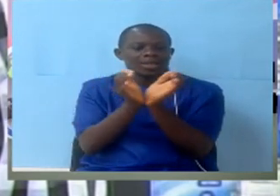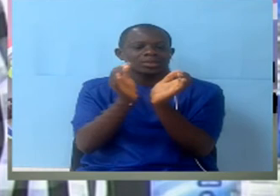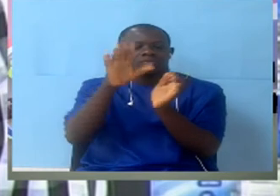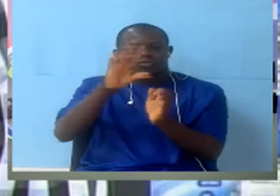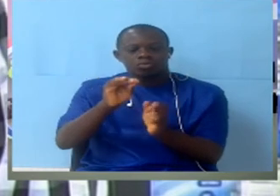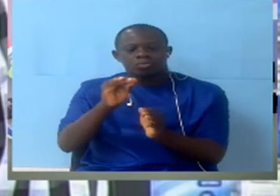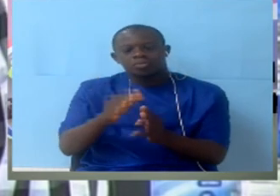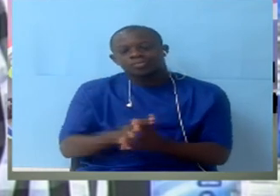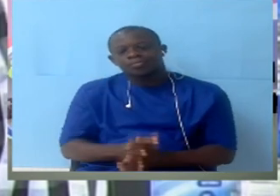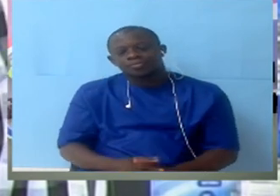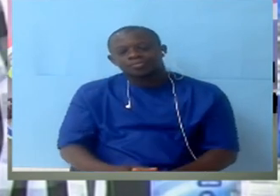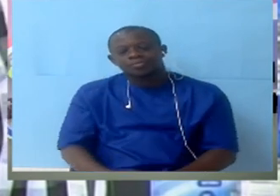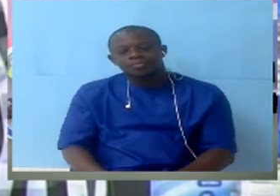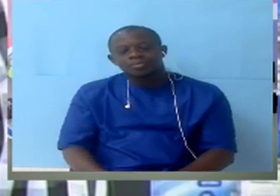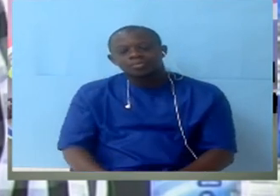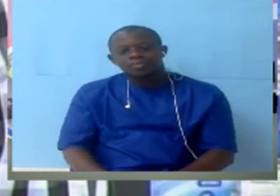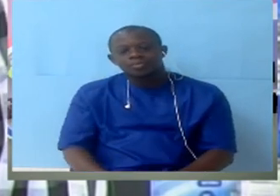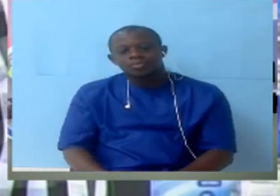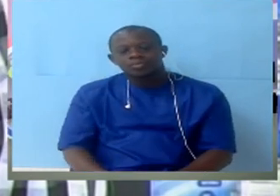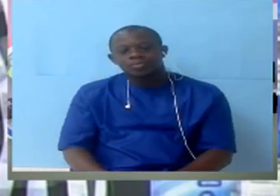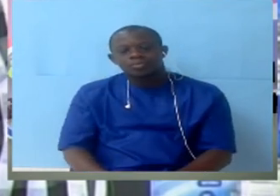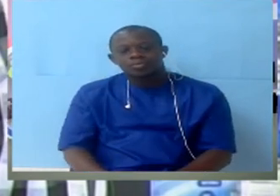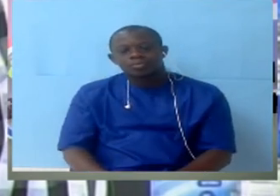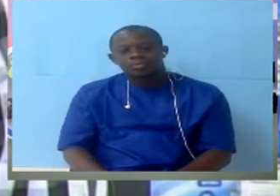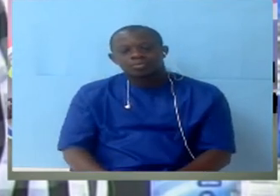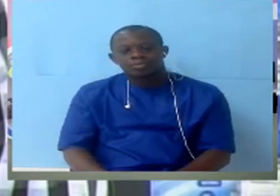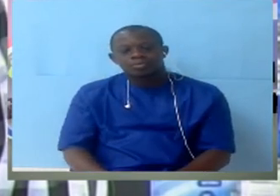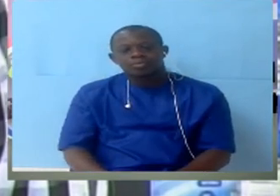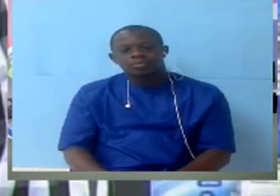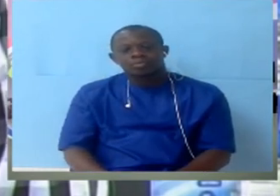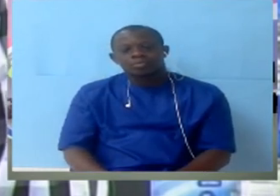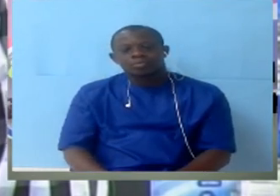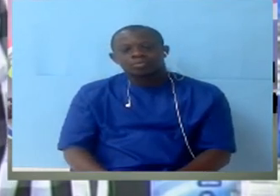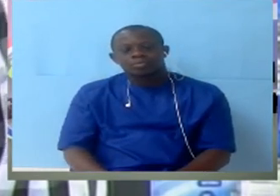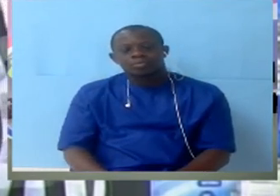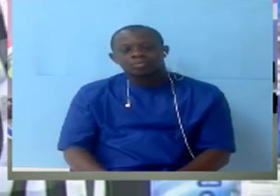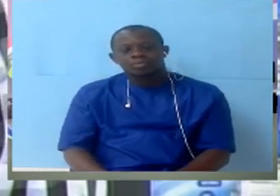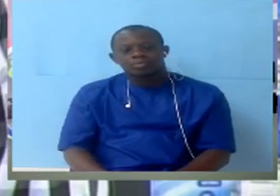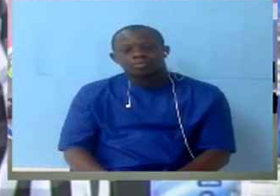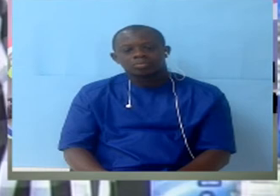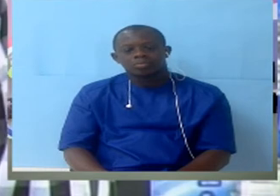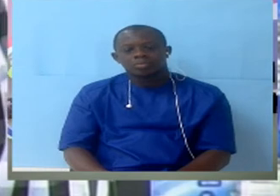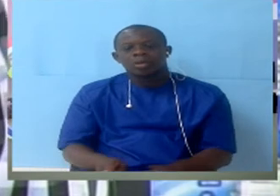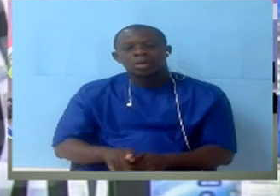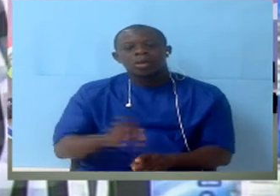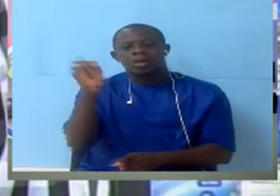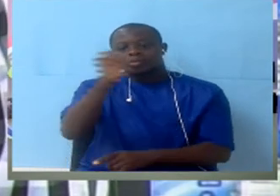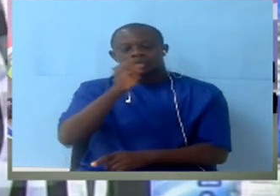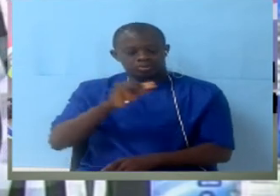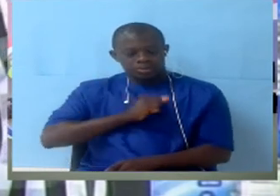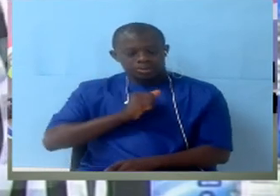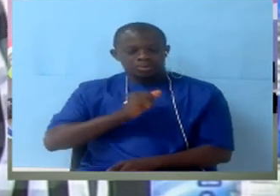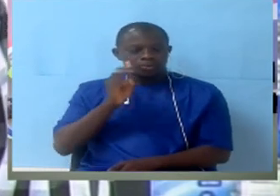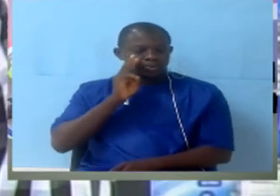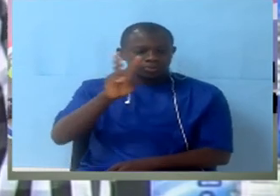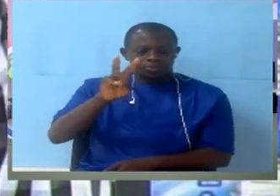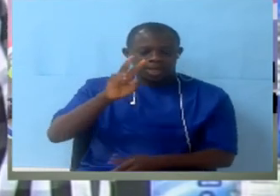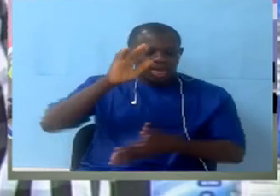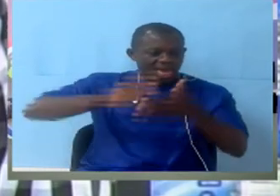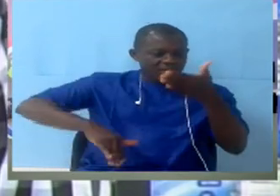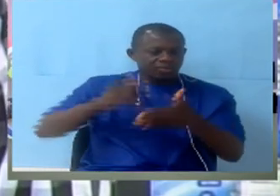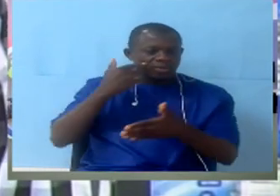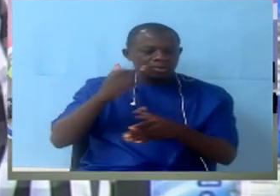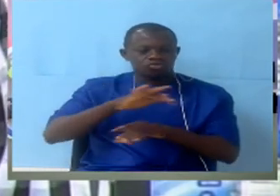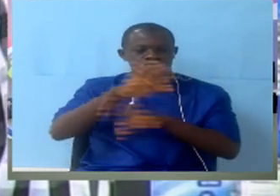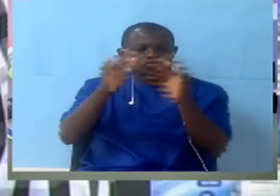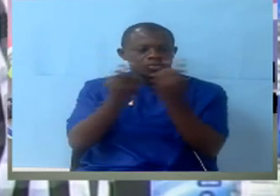because ngaje lako at the end of the day you know kule bala nka mbe jawela so another classes like apply because I saw that at the end of the day something